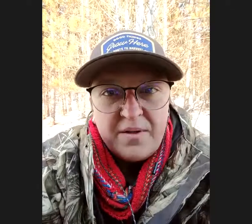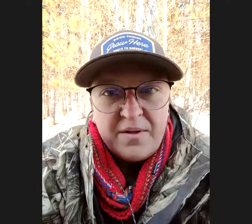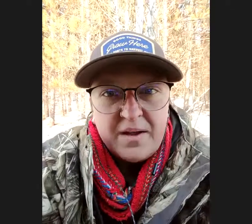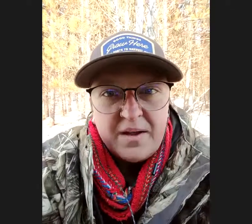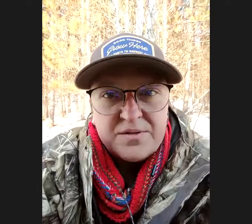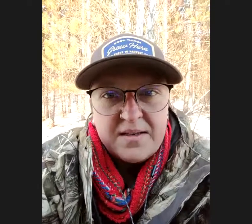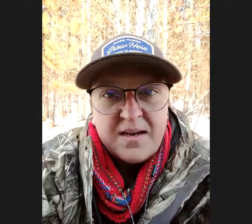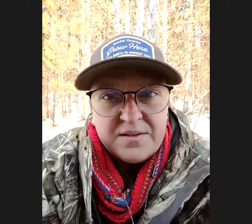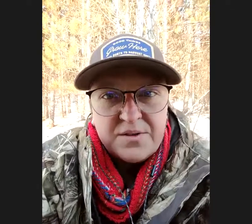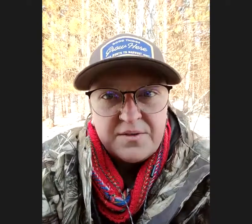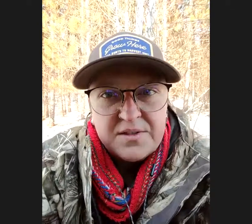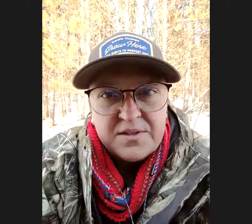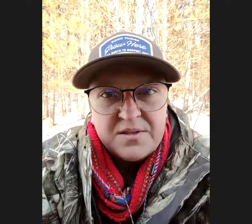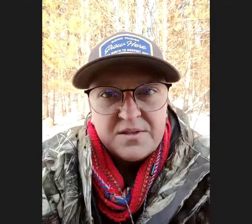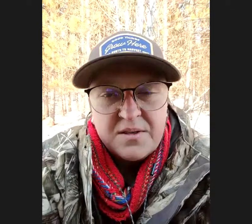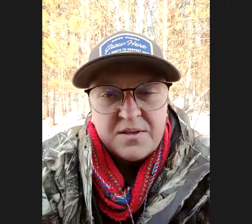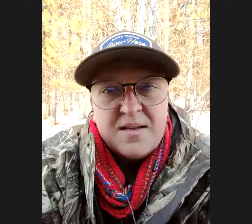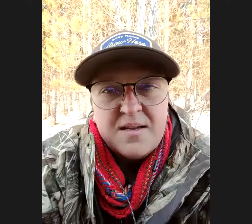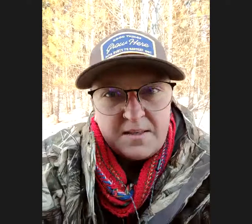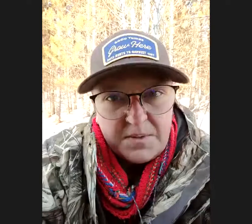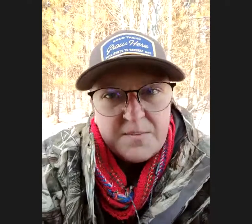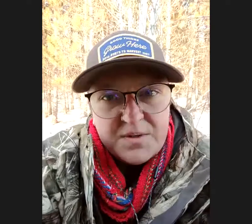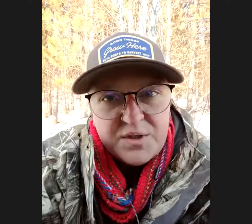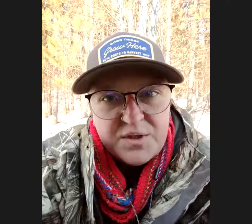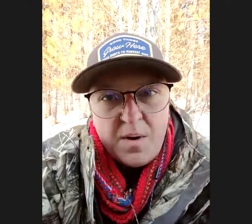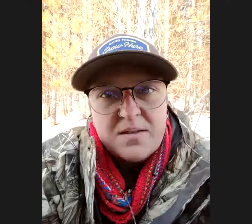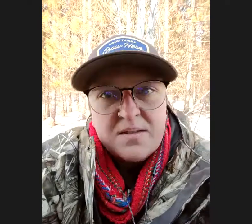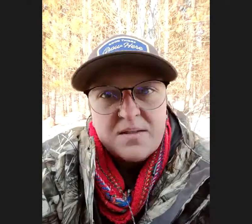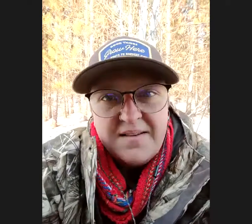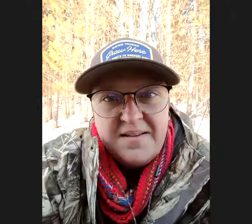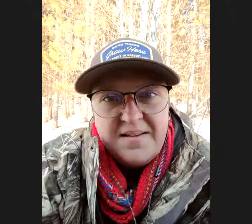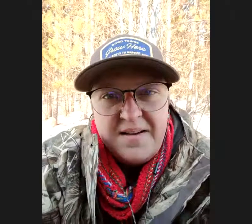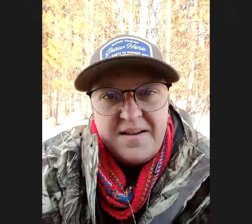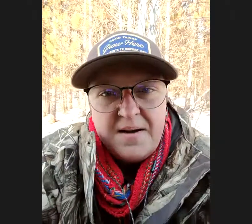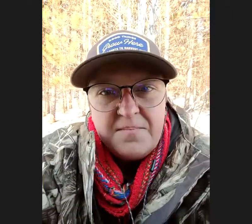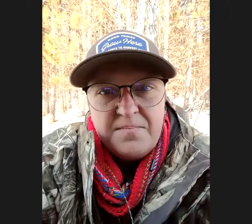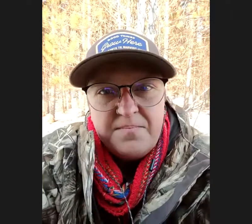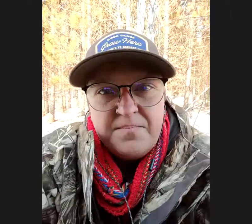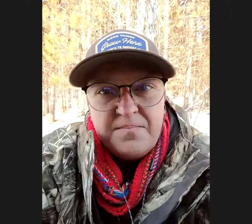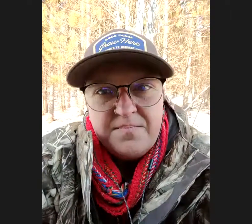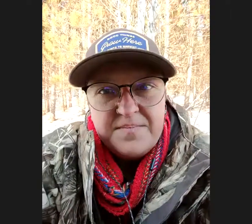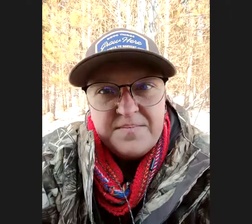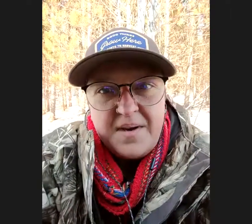for that kind of service to sometimes check a box. Um,